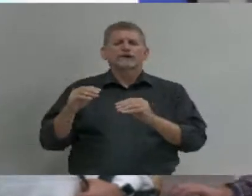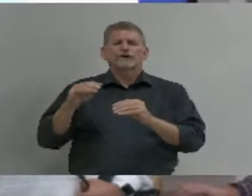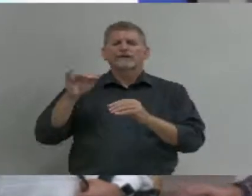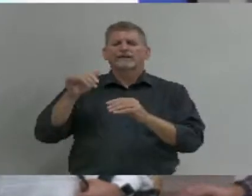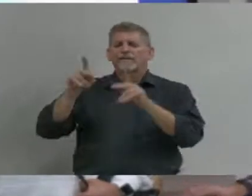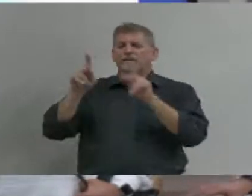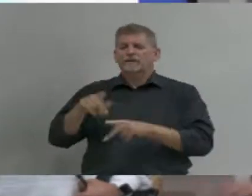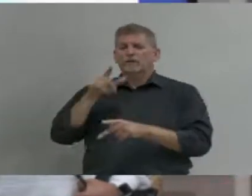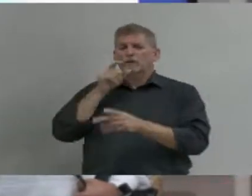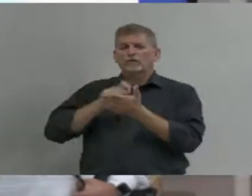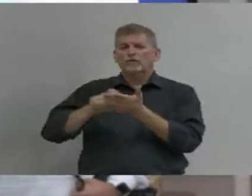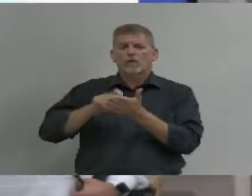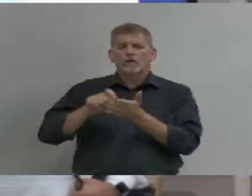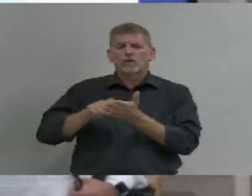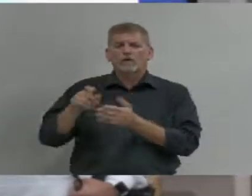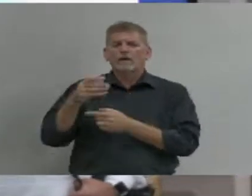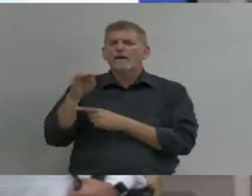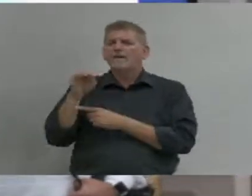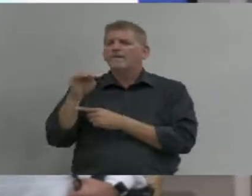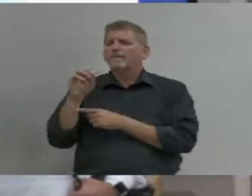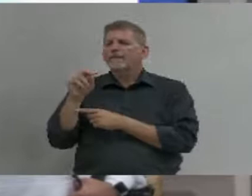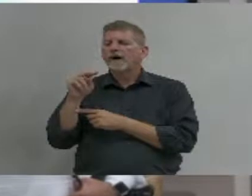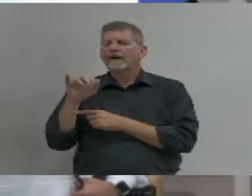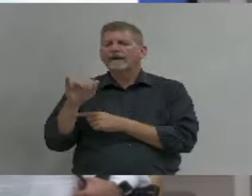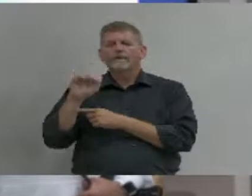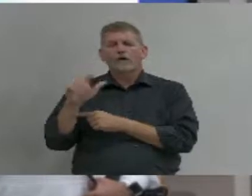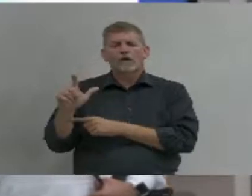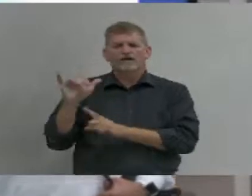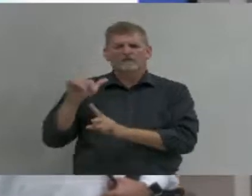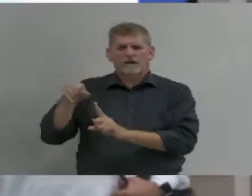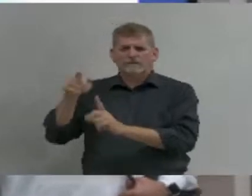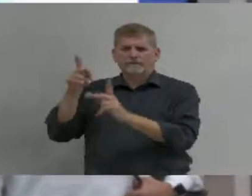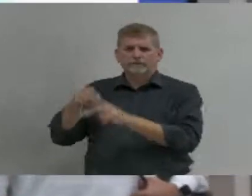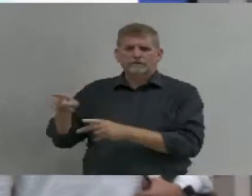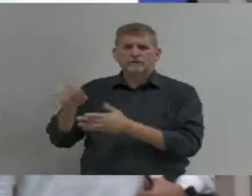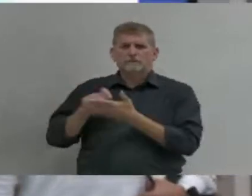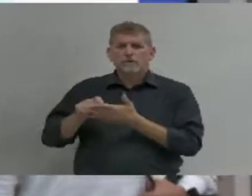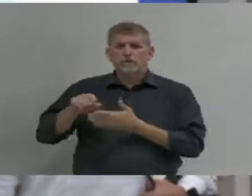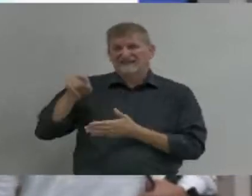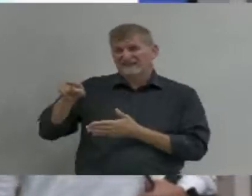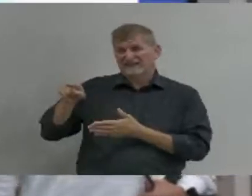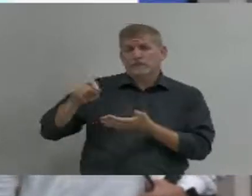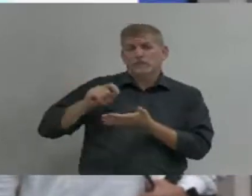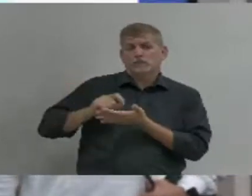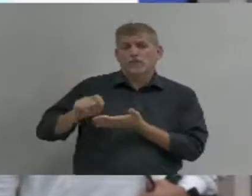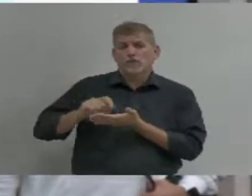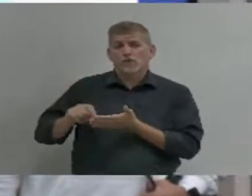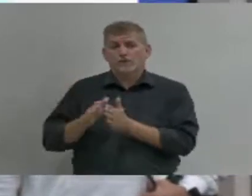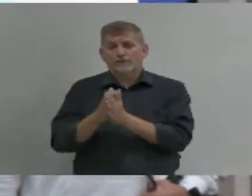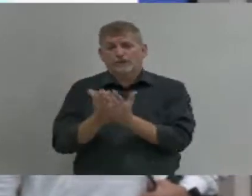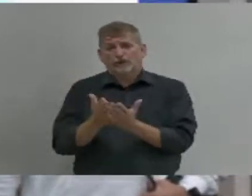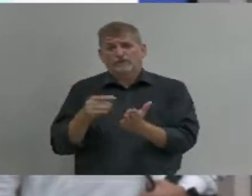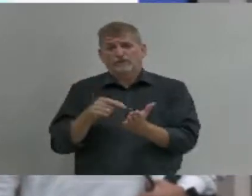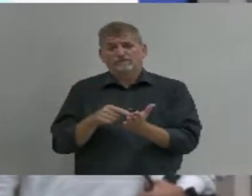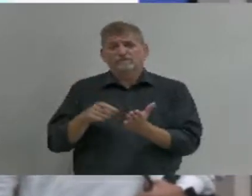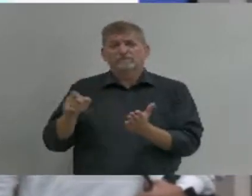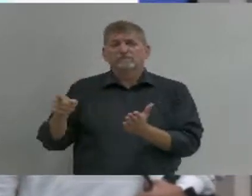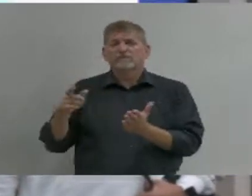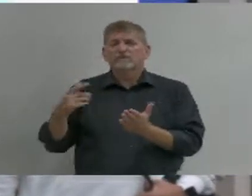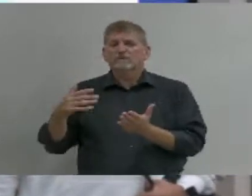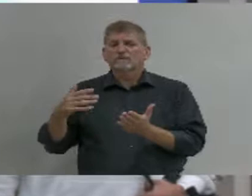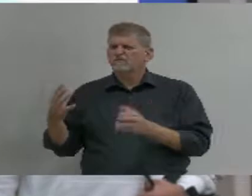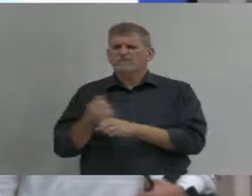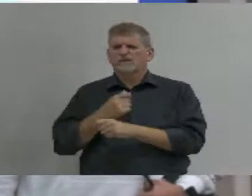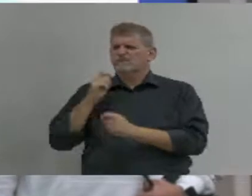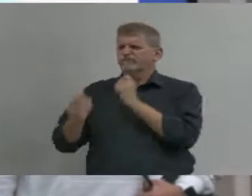the lives of Danny Kahneman and Amos Tversky. They won the Nobel Prize for their work, and one of the fundamentals of their